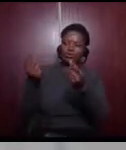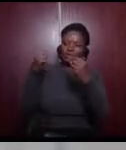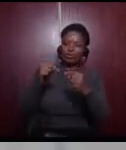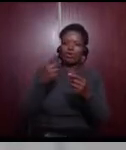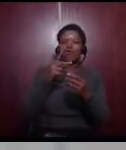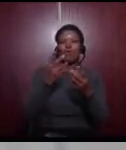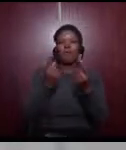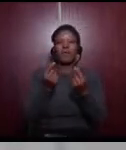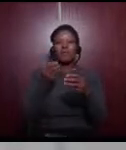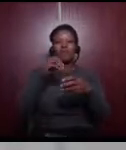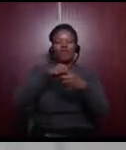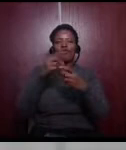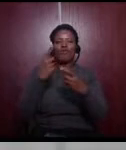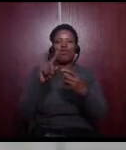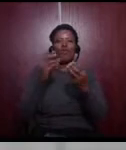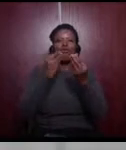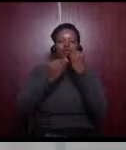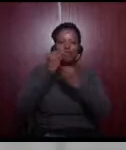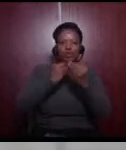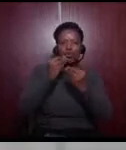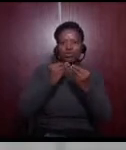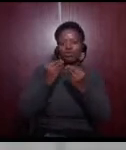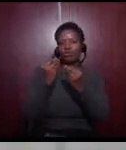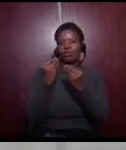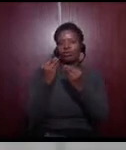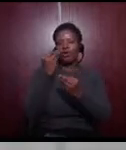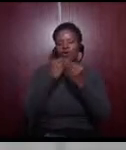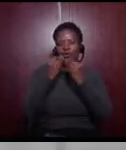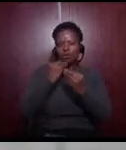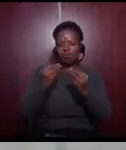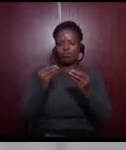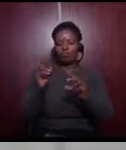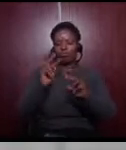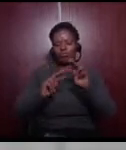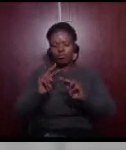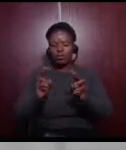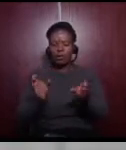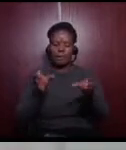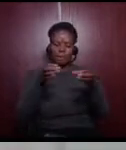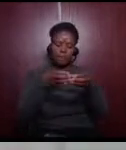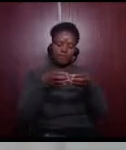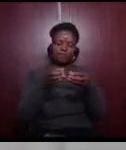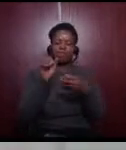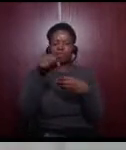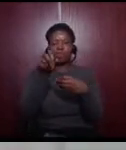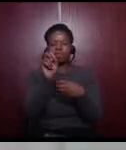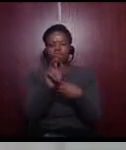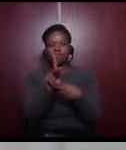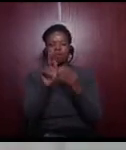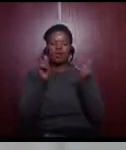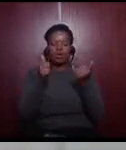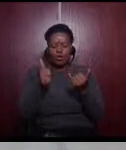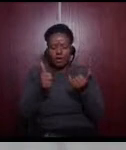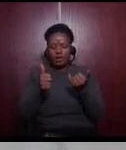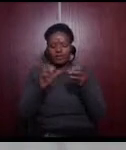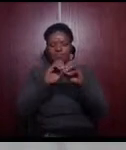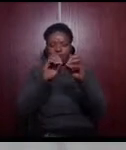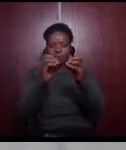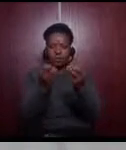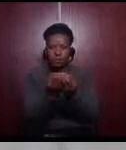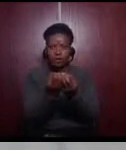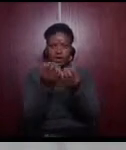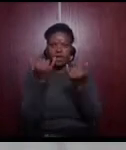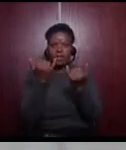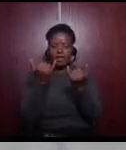security. And then those organizations will come forward. Then the board will be able to say, okay, these are the organizations that will be